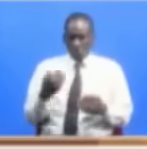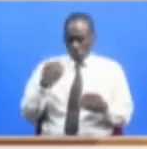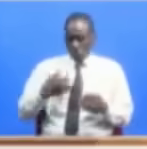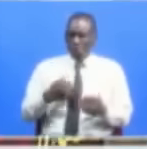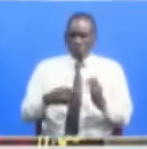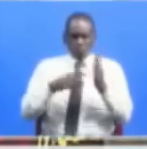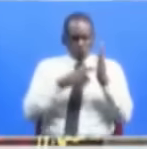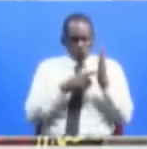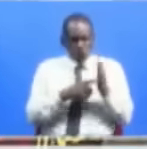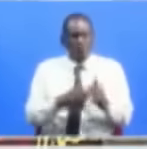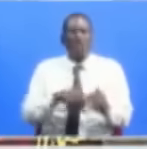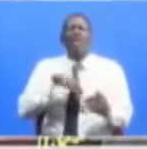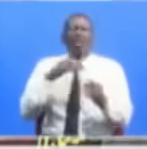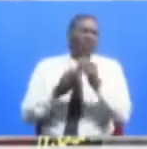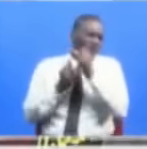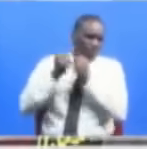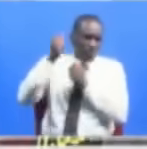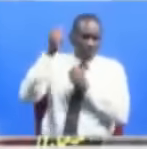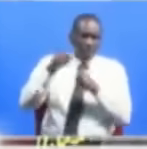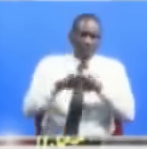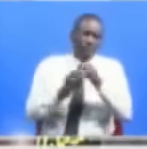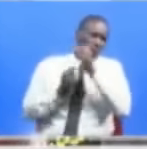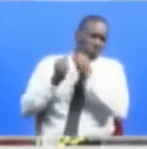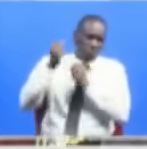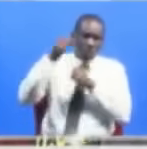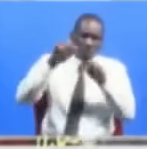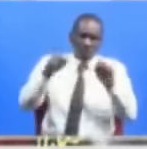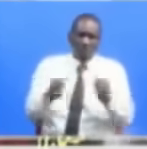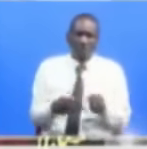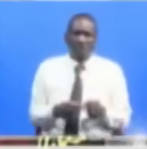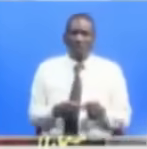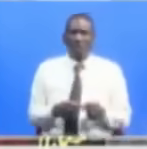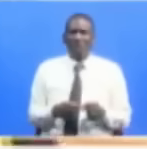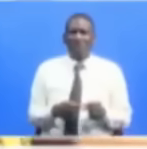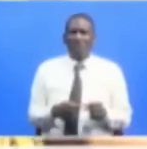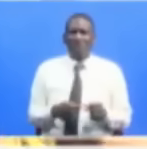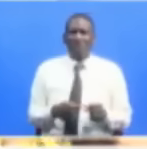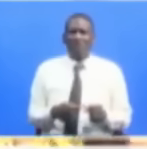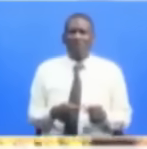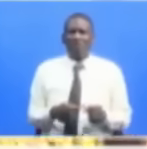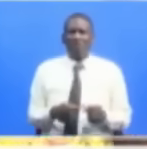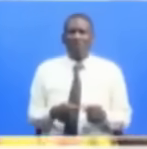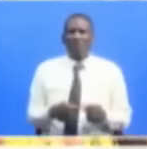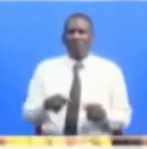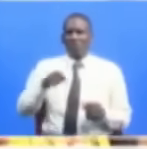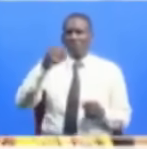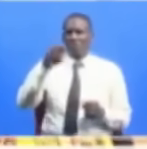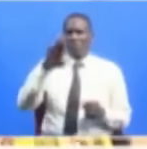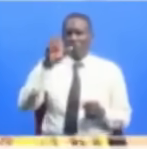of strangulation. It looks like a strangulation, manual